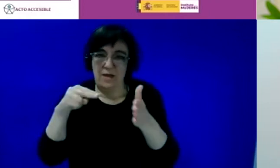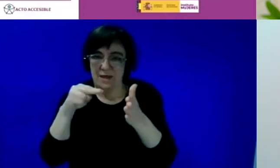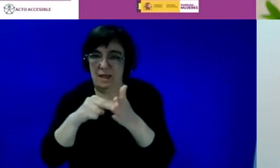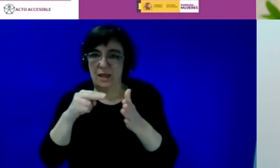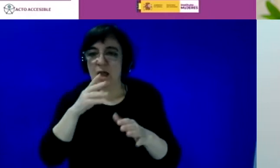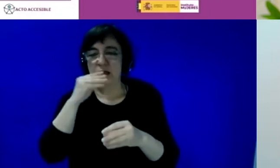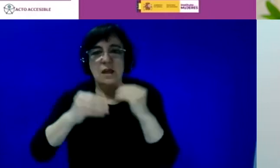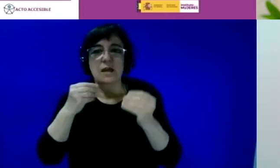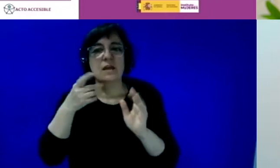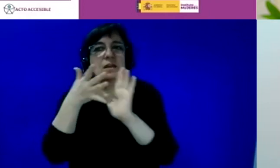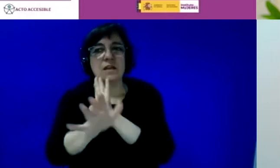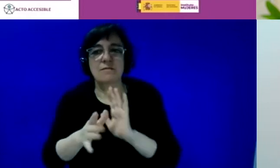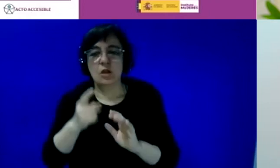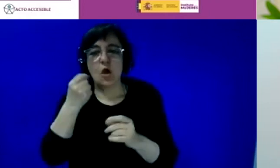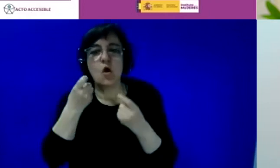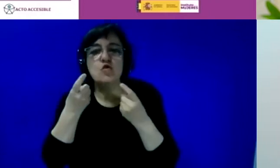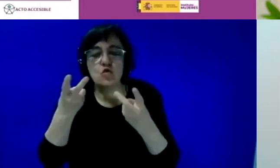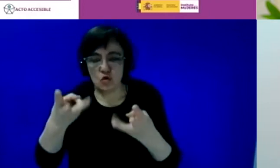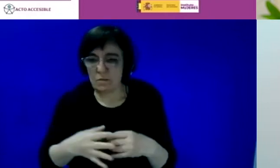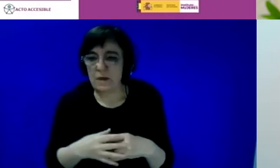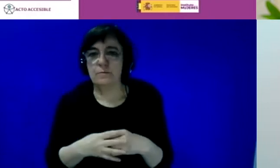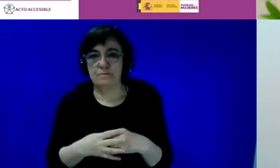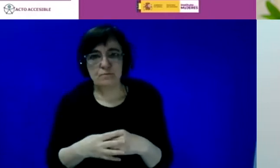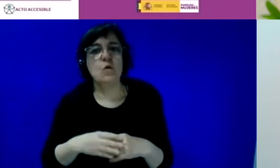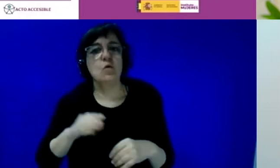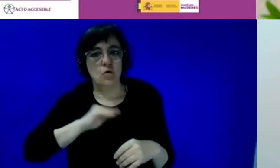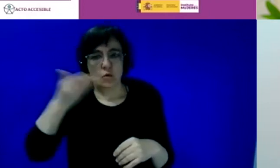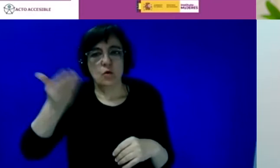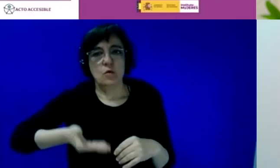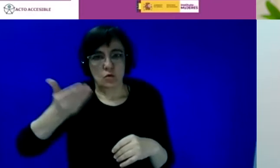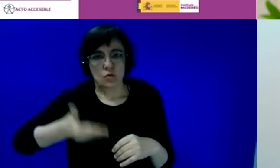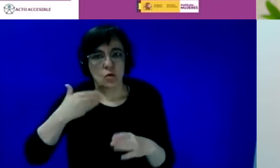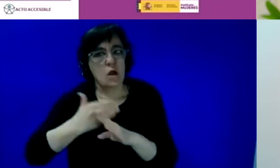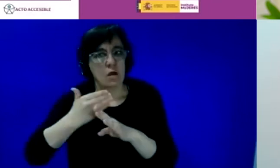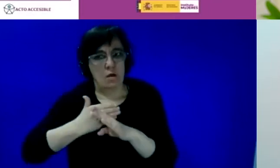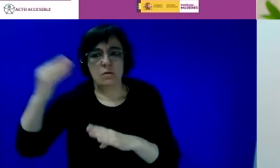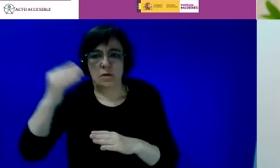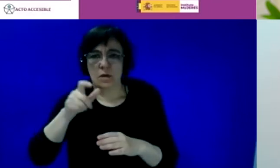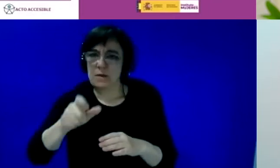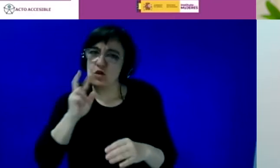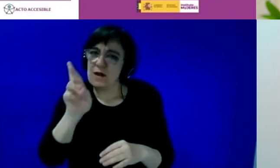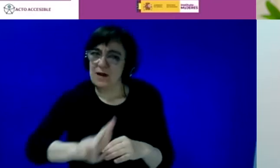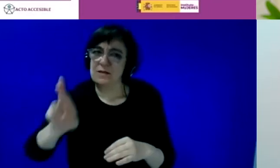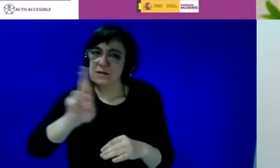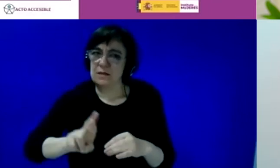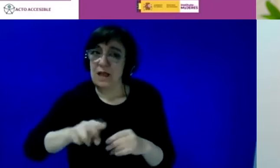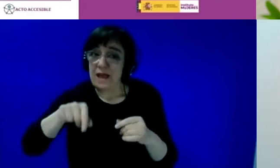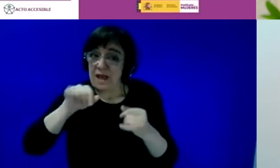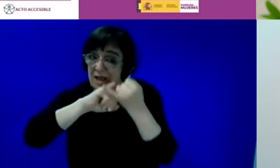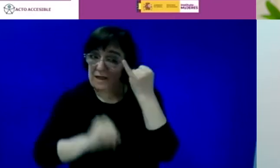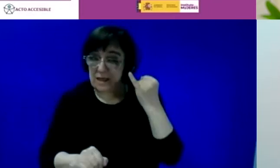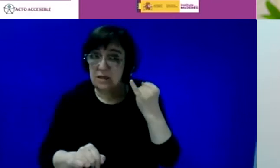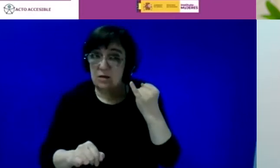huge number of persons. And I would like also to reiterate that this crisis, in terms of persons with